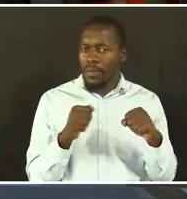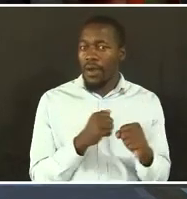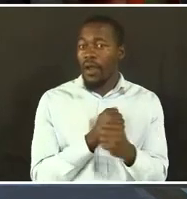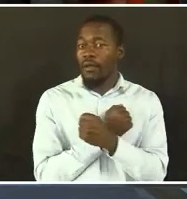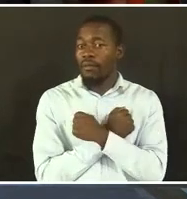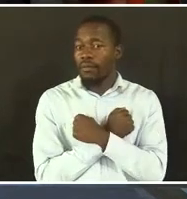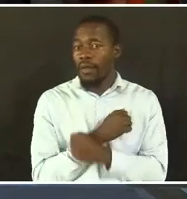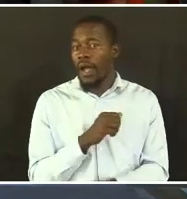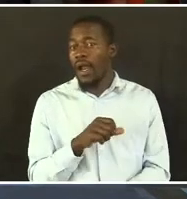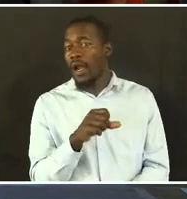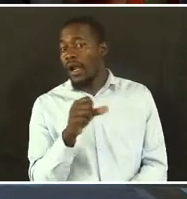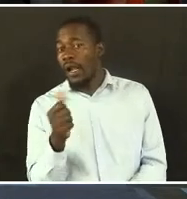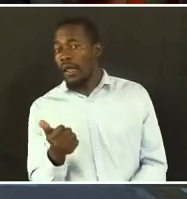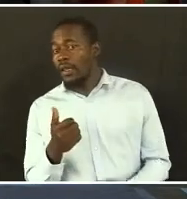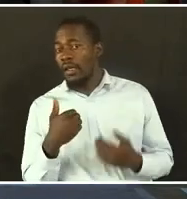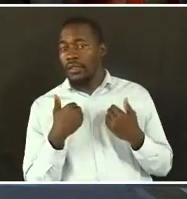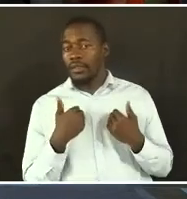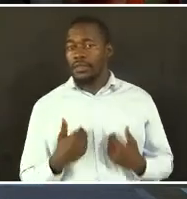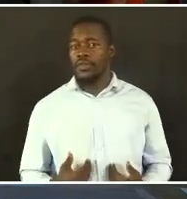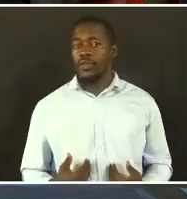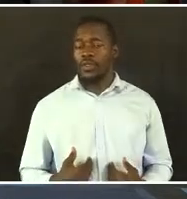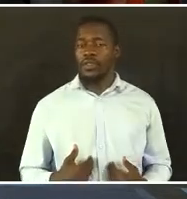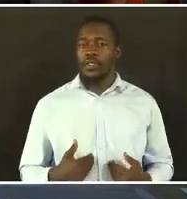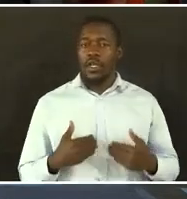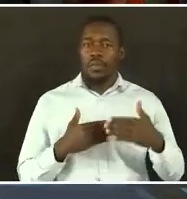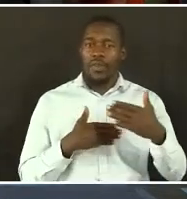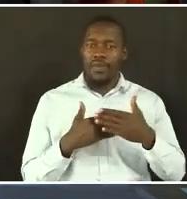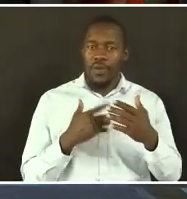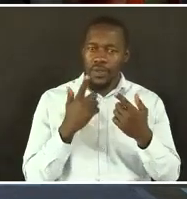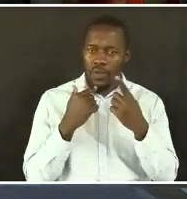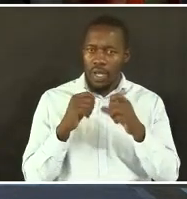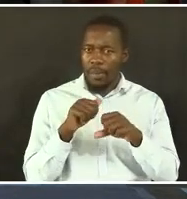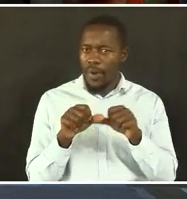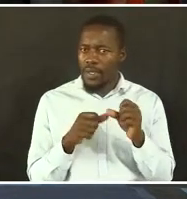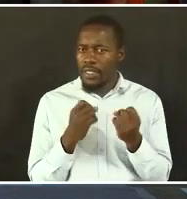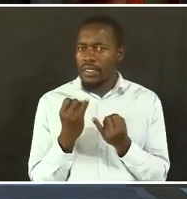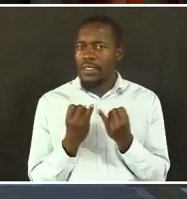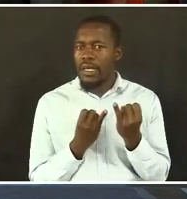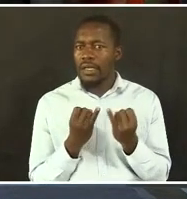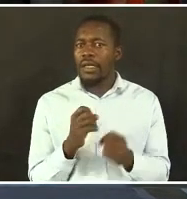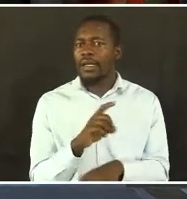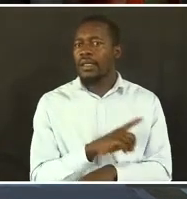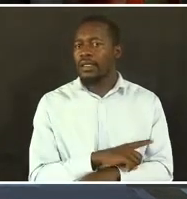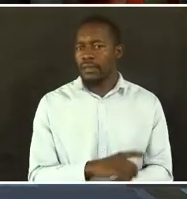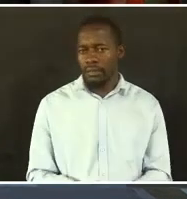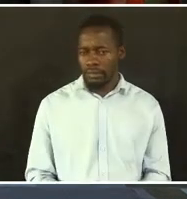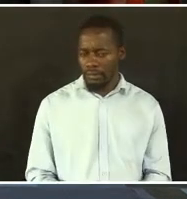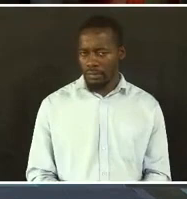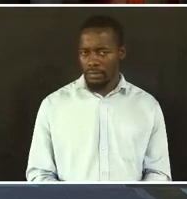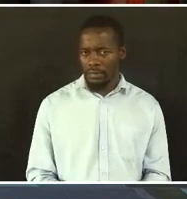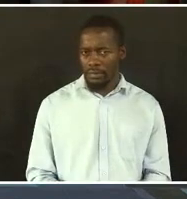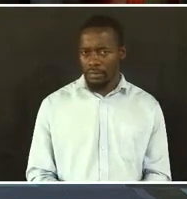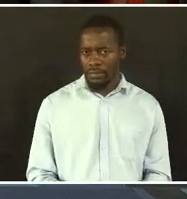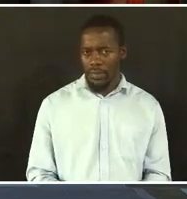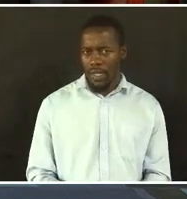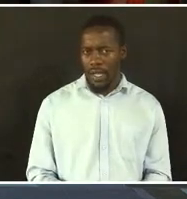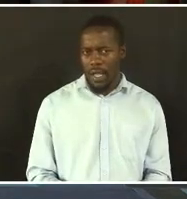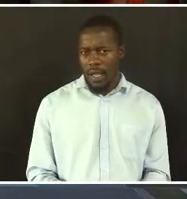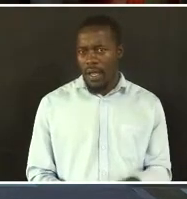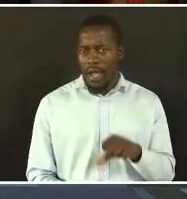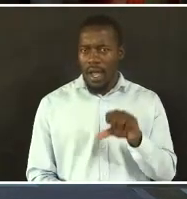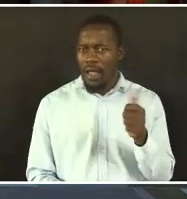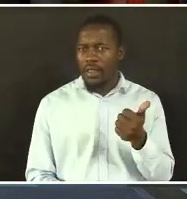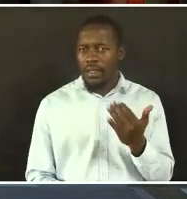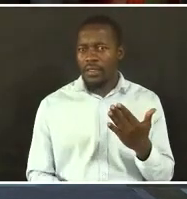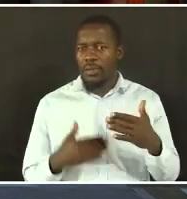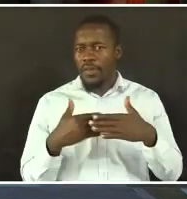somebody before you talk about the Sabbath? We are too quick to understand today is the Sabbath,